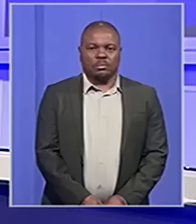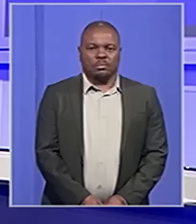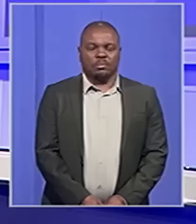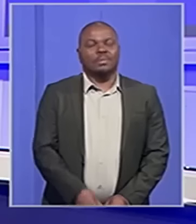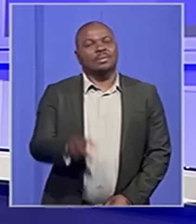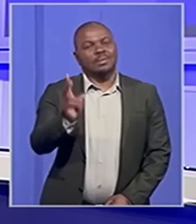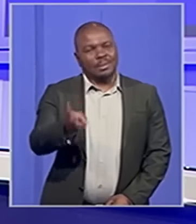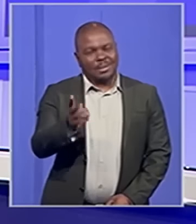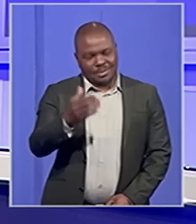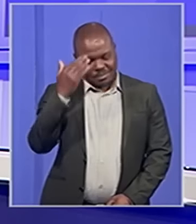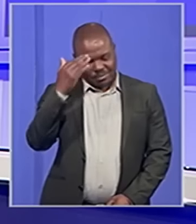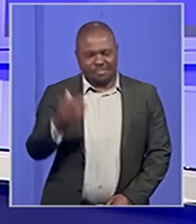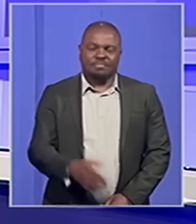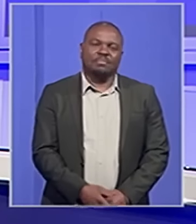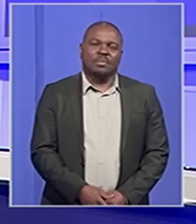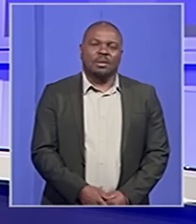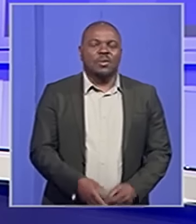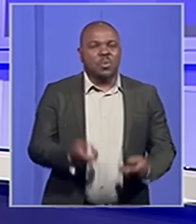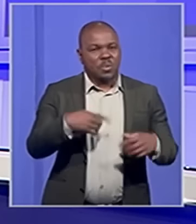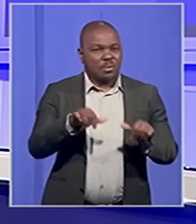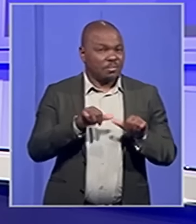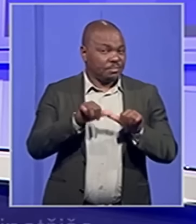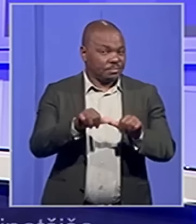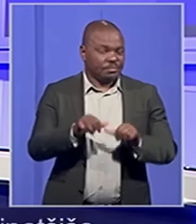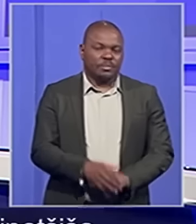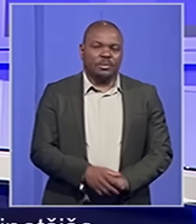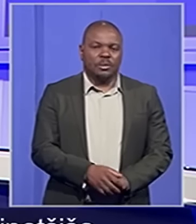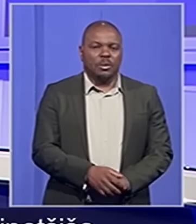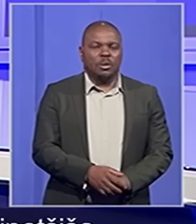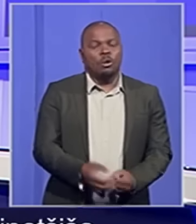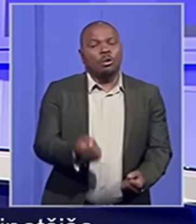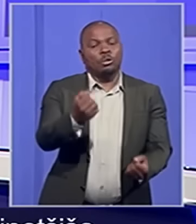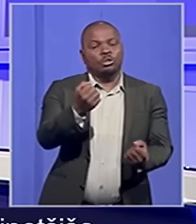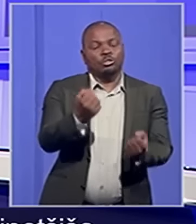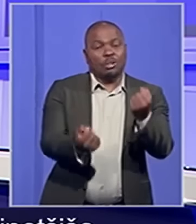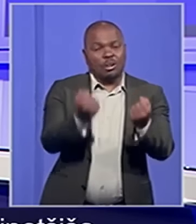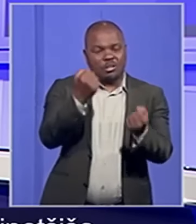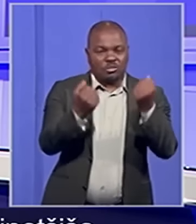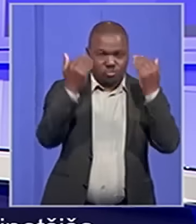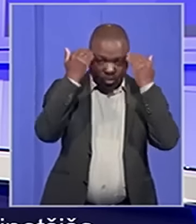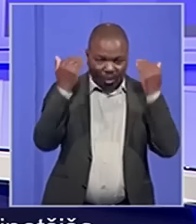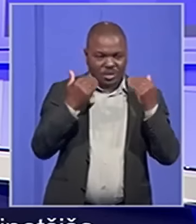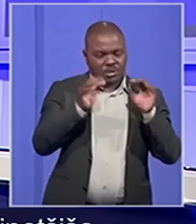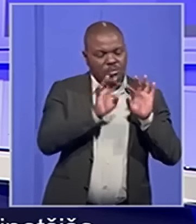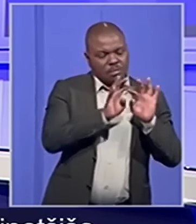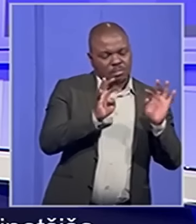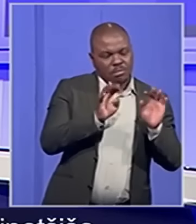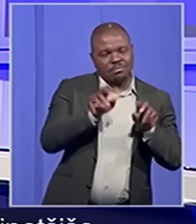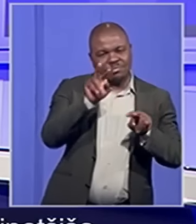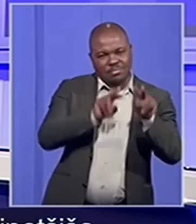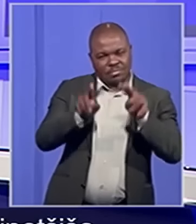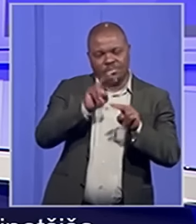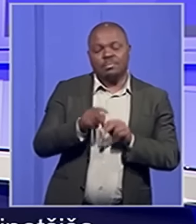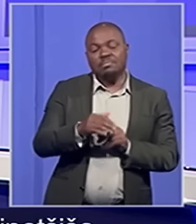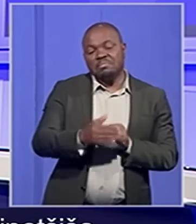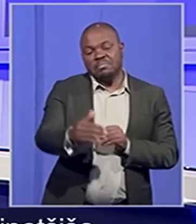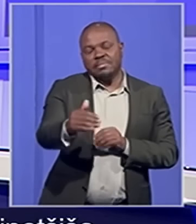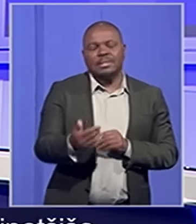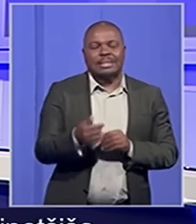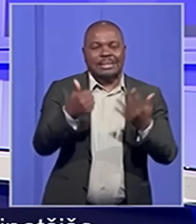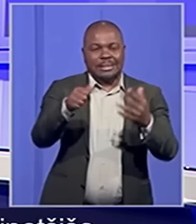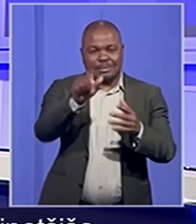Madume ga fele re a lotšha re gatela pele ka tšeo dirego. Komišene ya ditirelo tša boahlodi e tla šišinya maina a mahlano go a